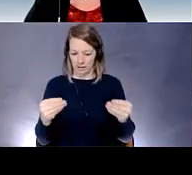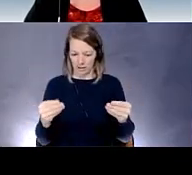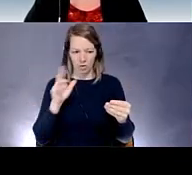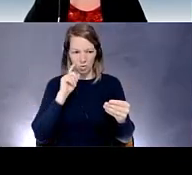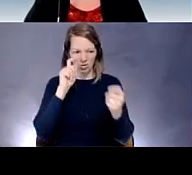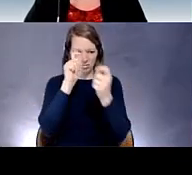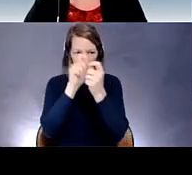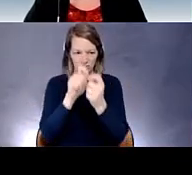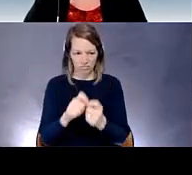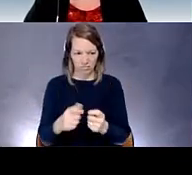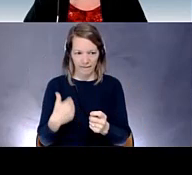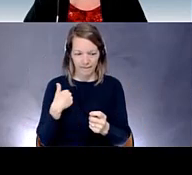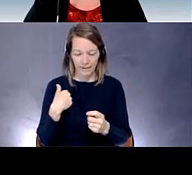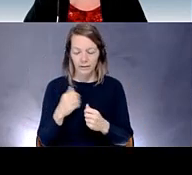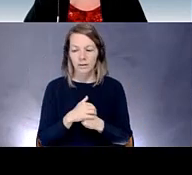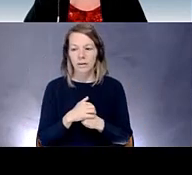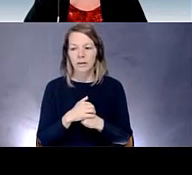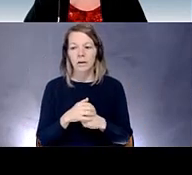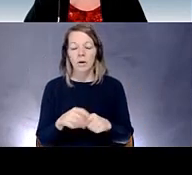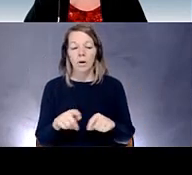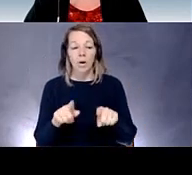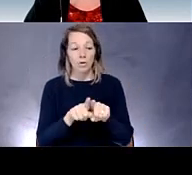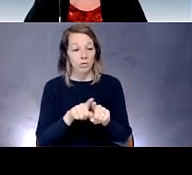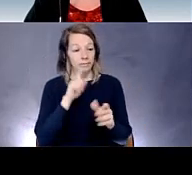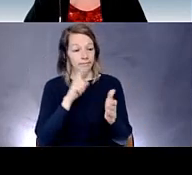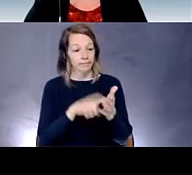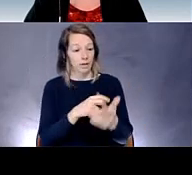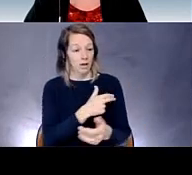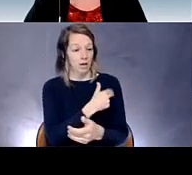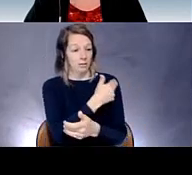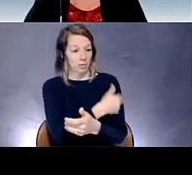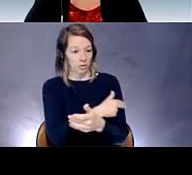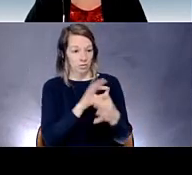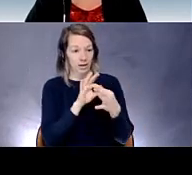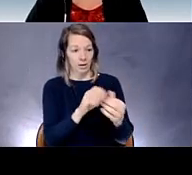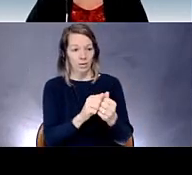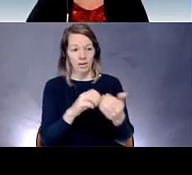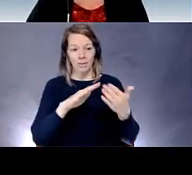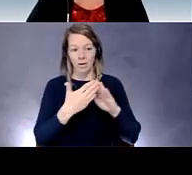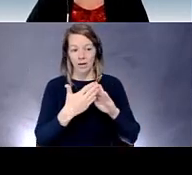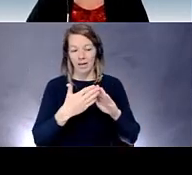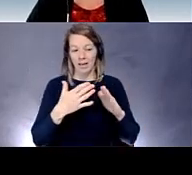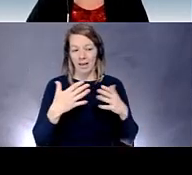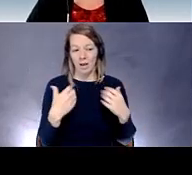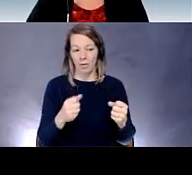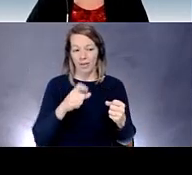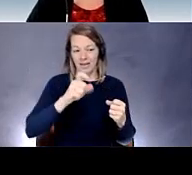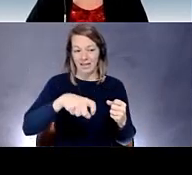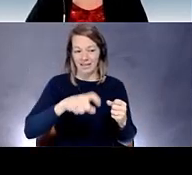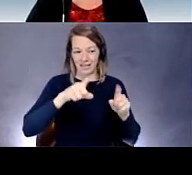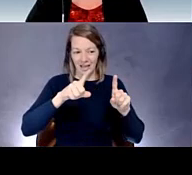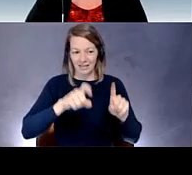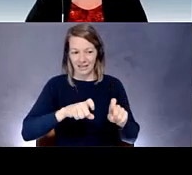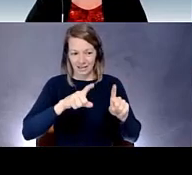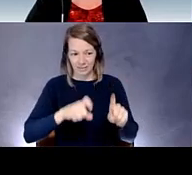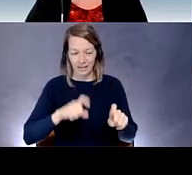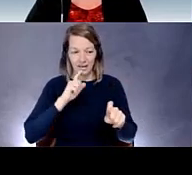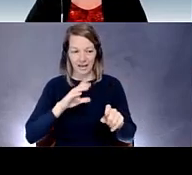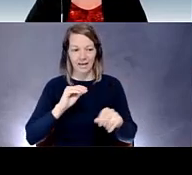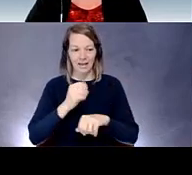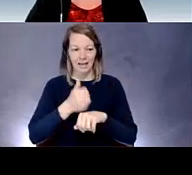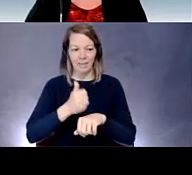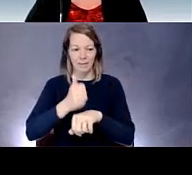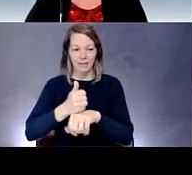detail. We also see hospitals must make the community health needs assessment and implementation